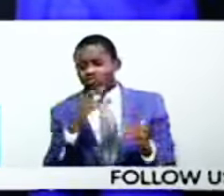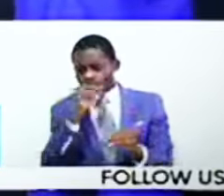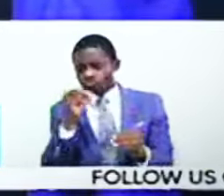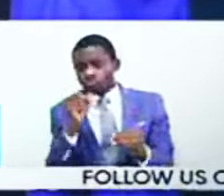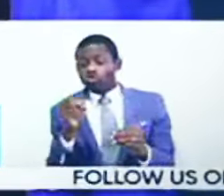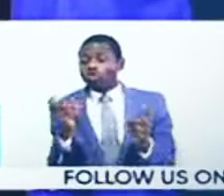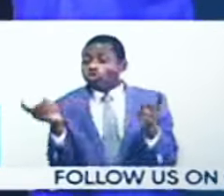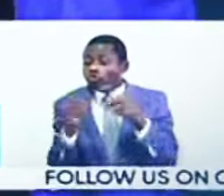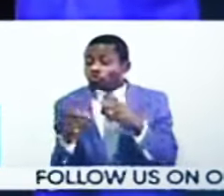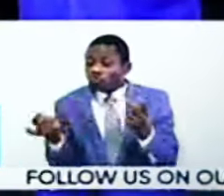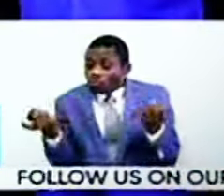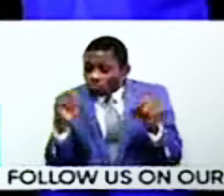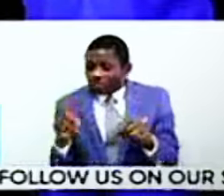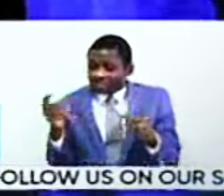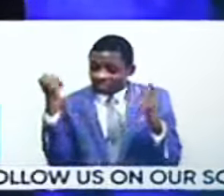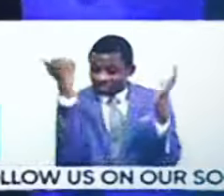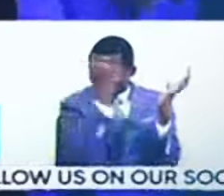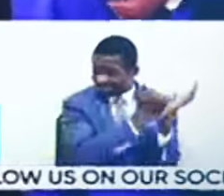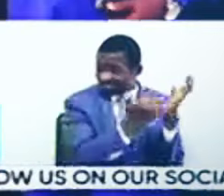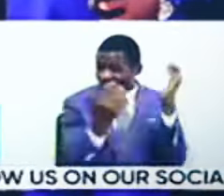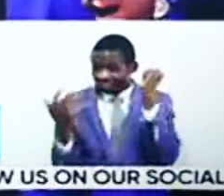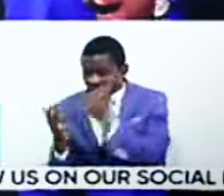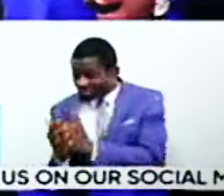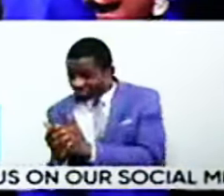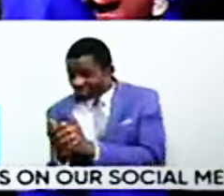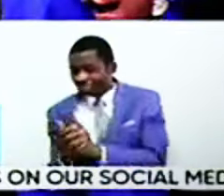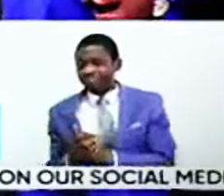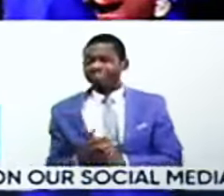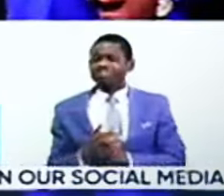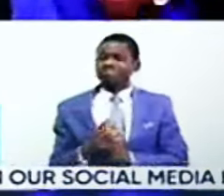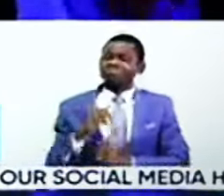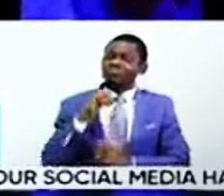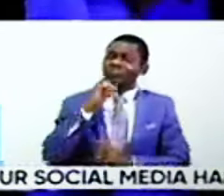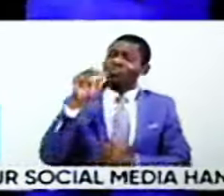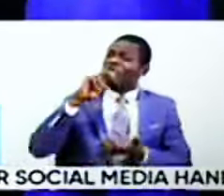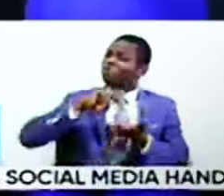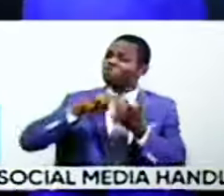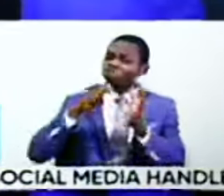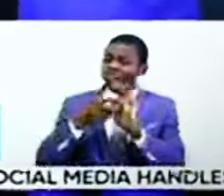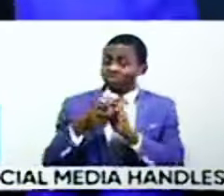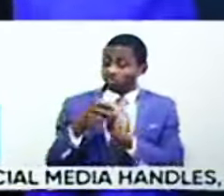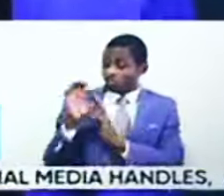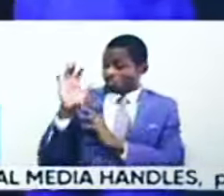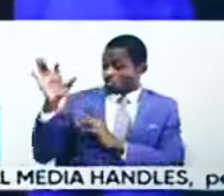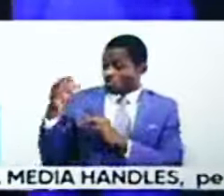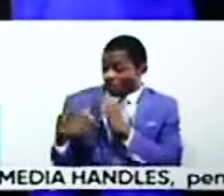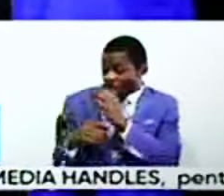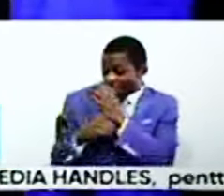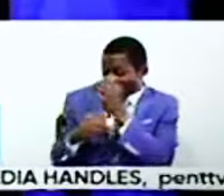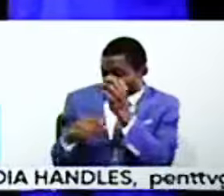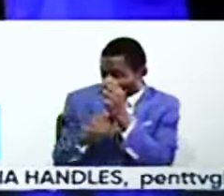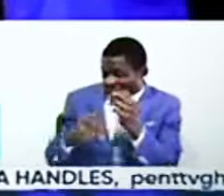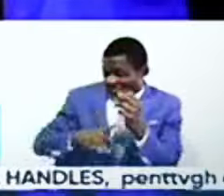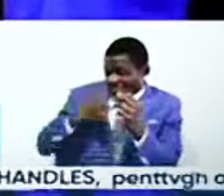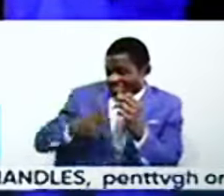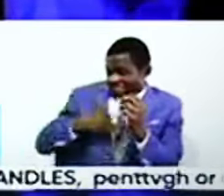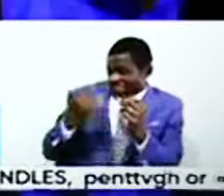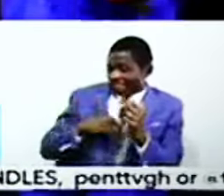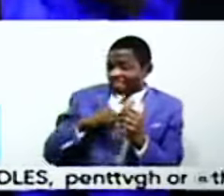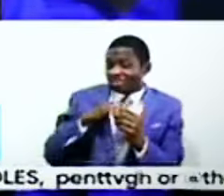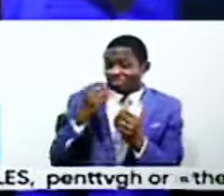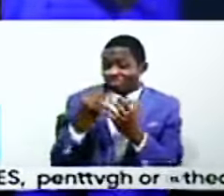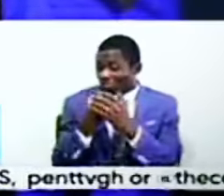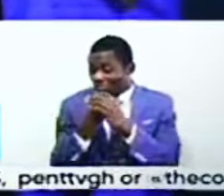a one who bought Christo ascending. Doesn't mean you lose your desires and feelings. I know interest say what cannot the any what think a